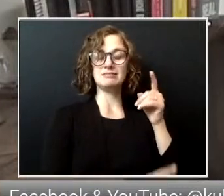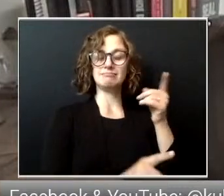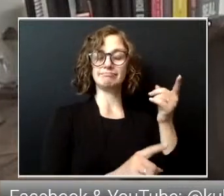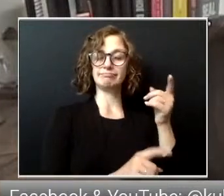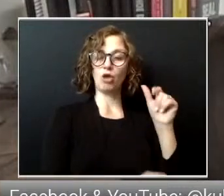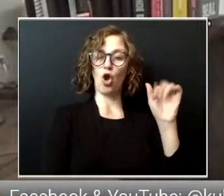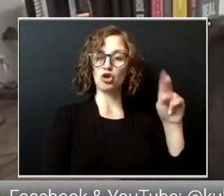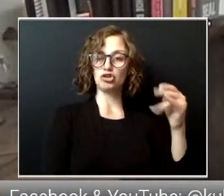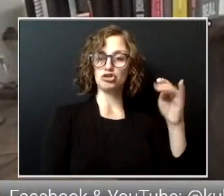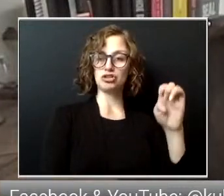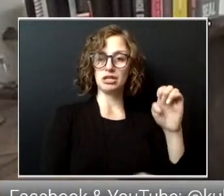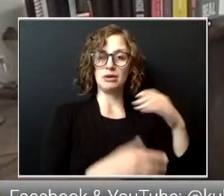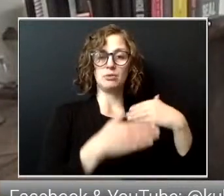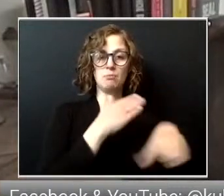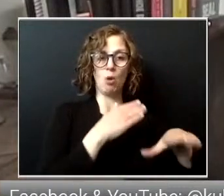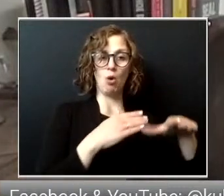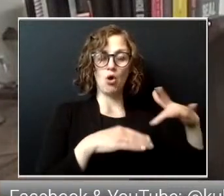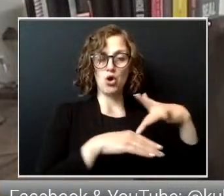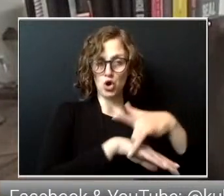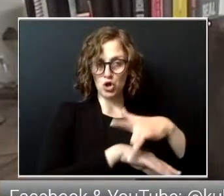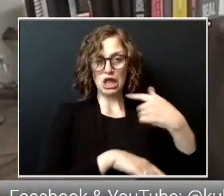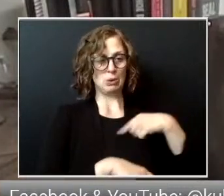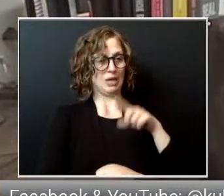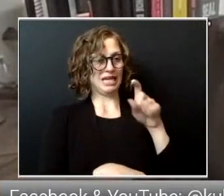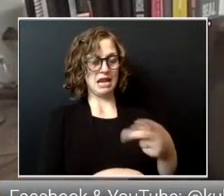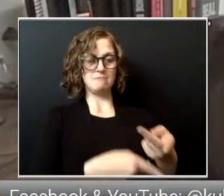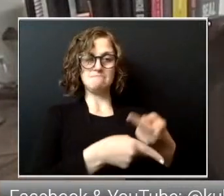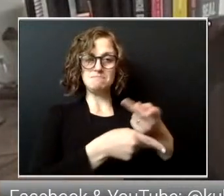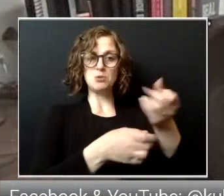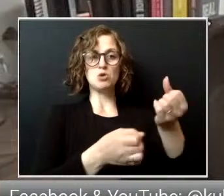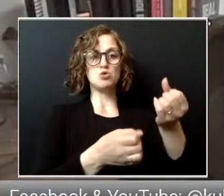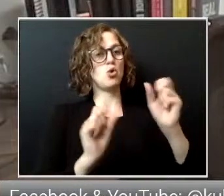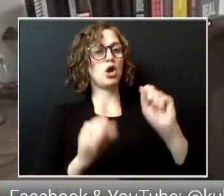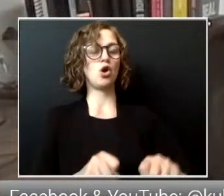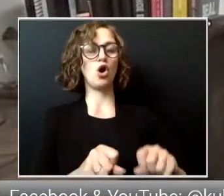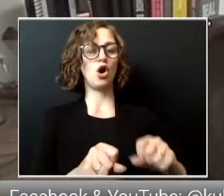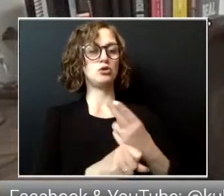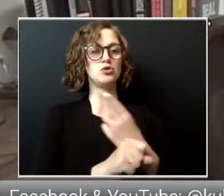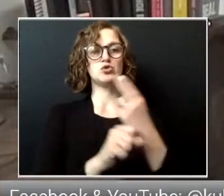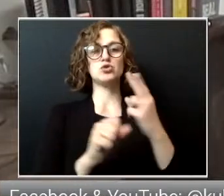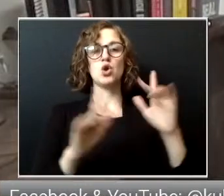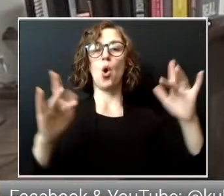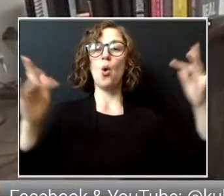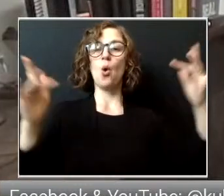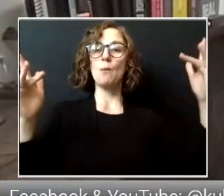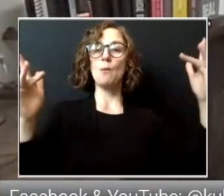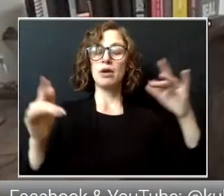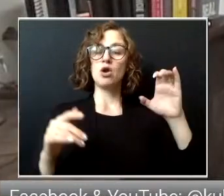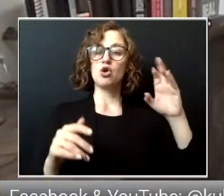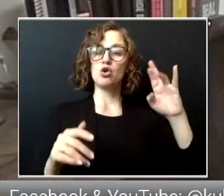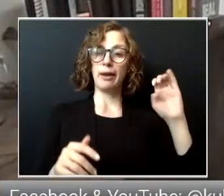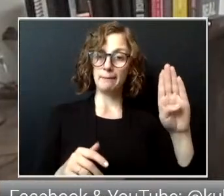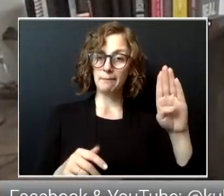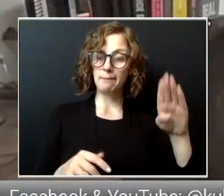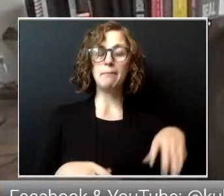to, get him to where he could be in an open crib, get him to where he